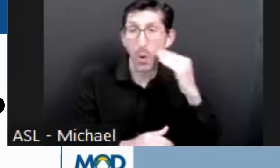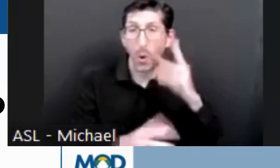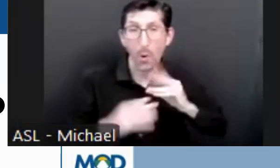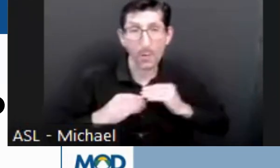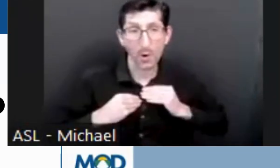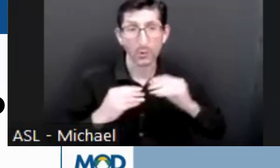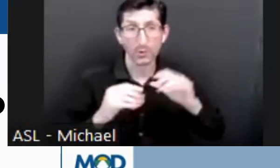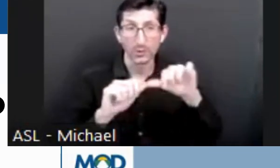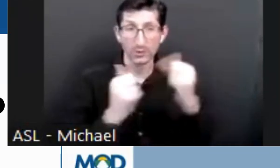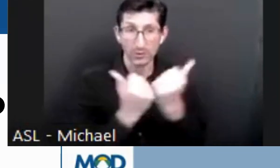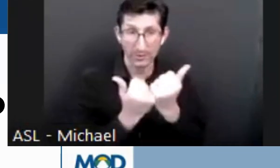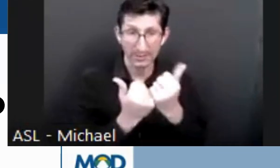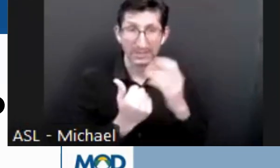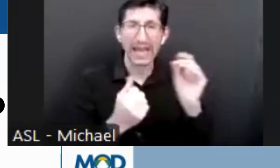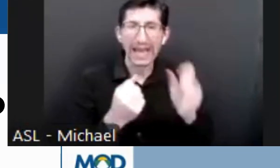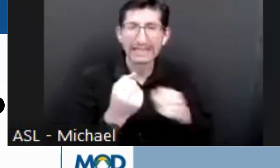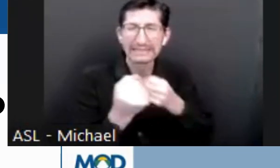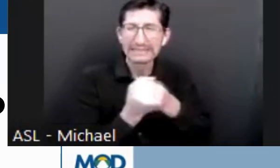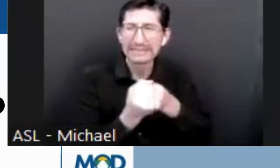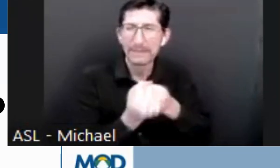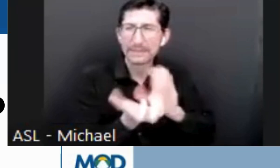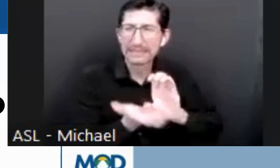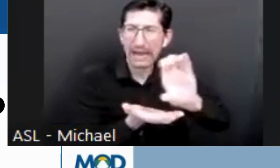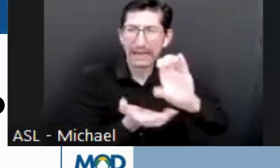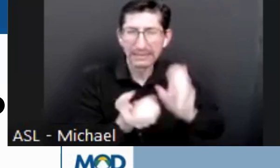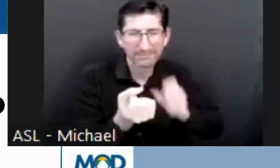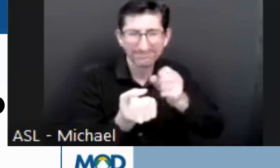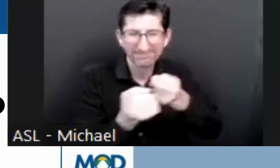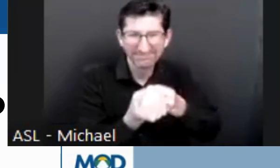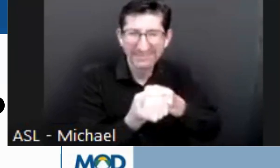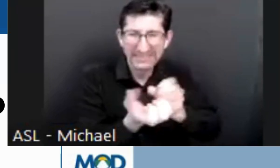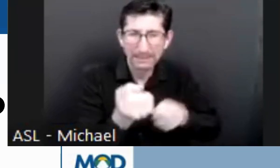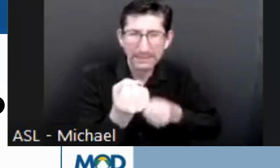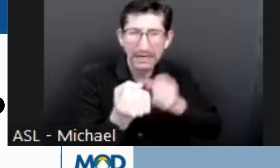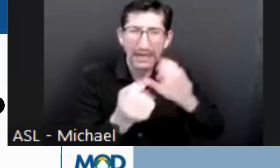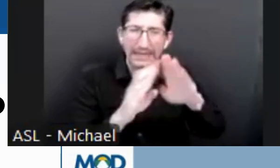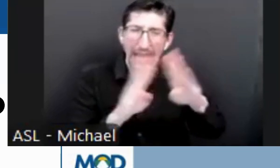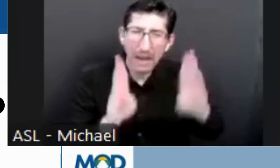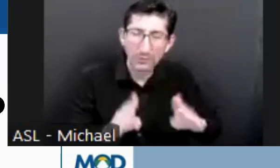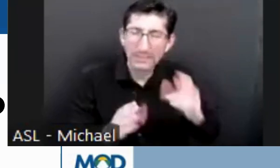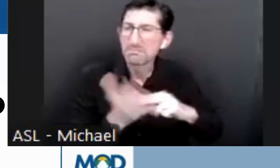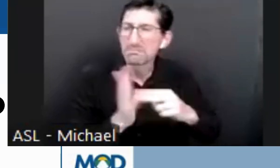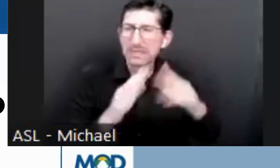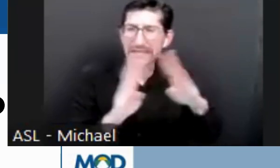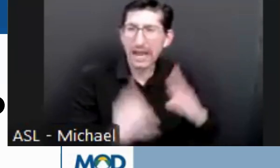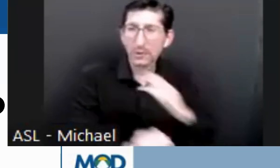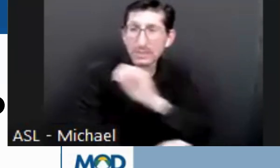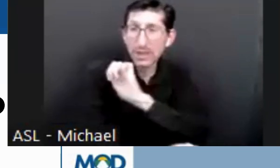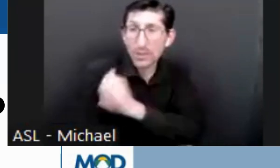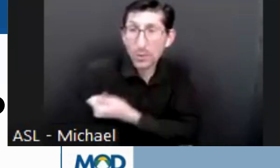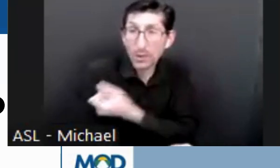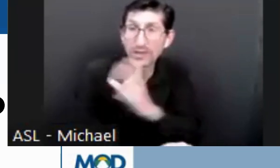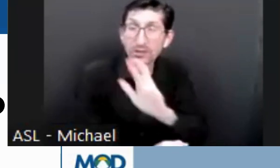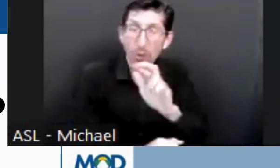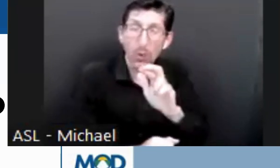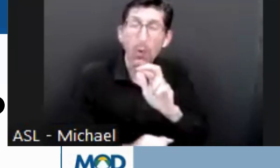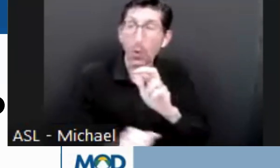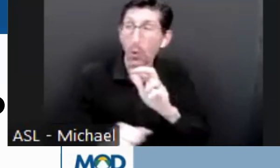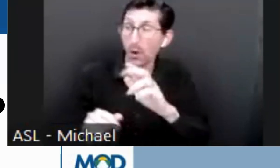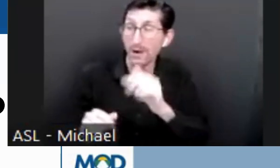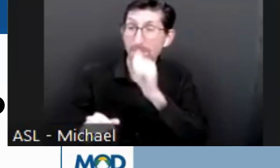are subsidized housing providers, which could include housing authorities or privately managed subsidized